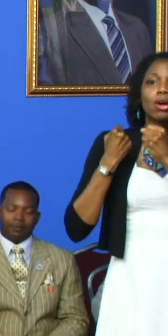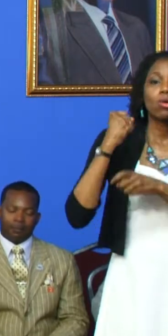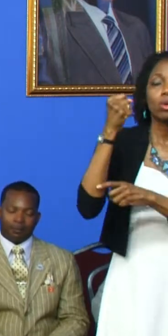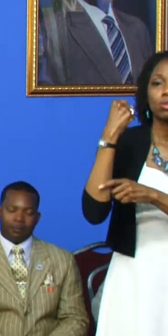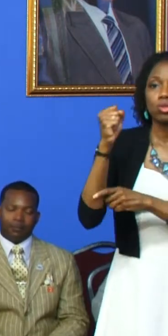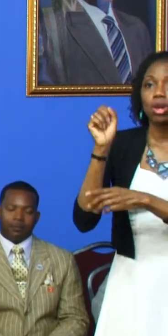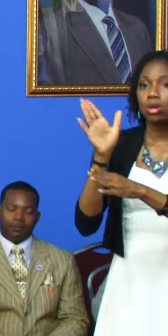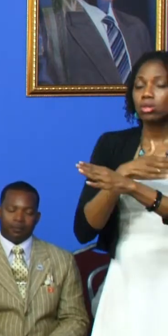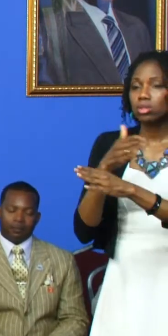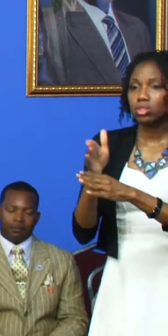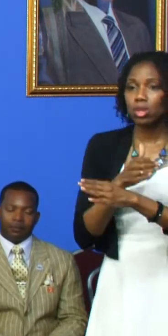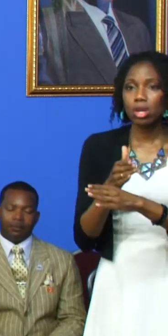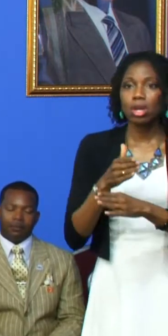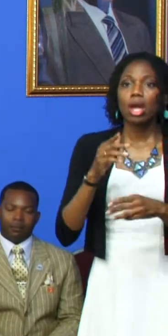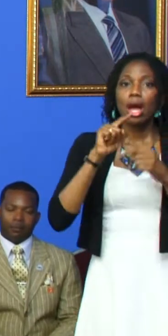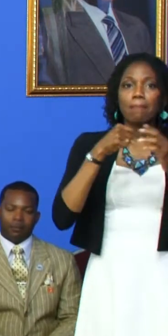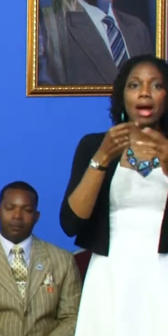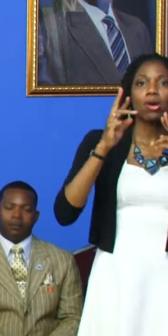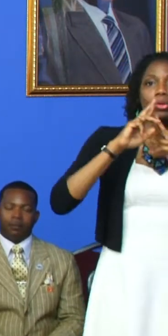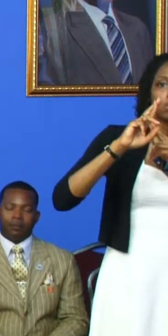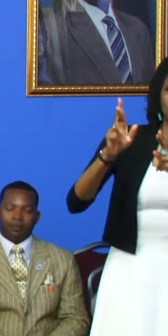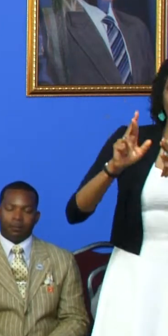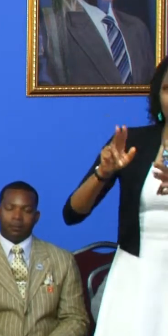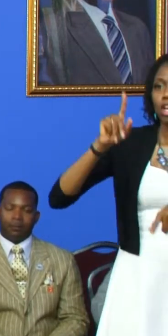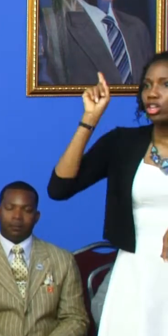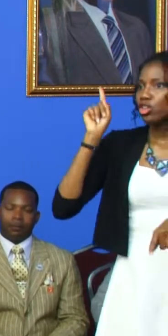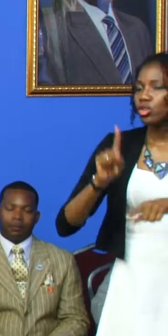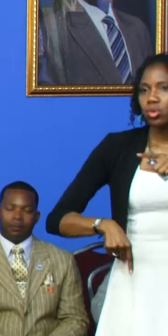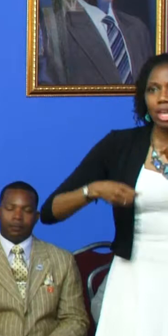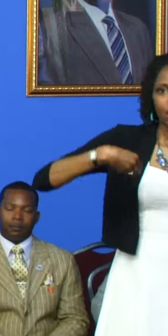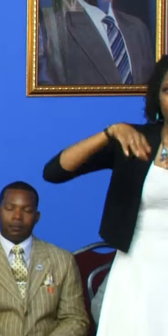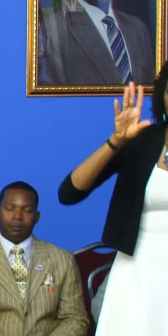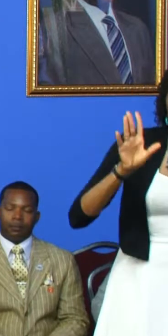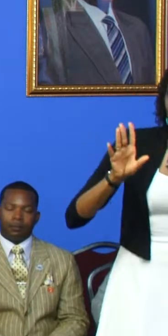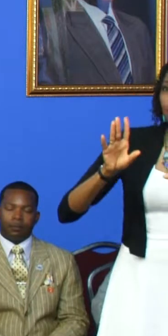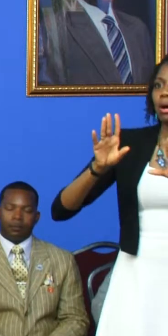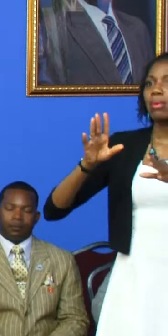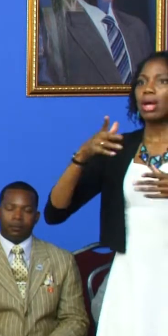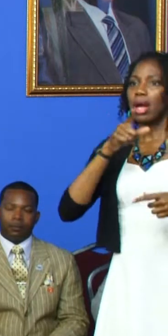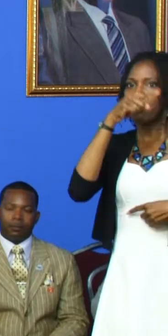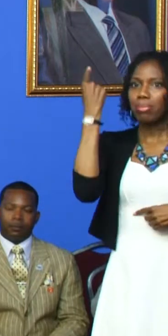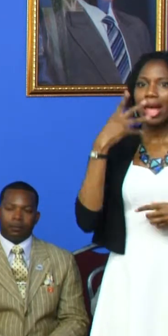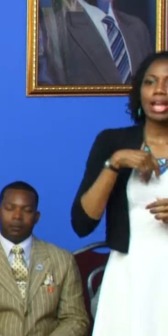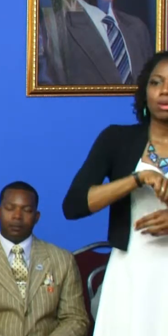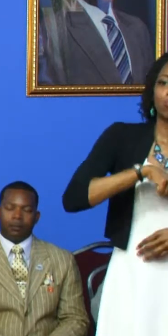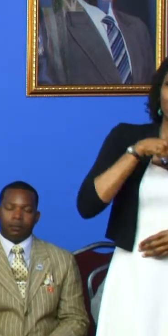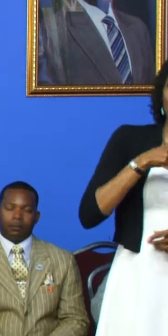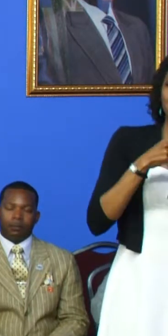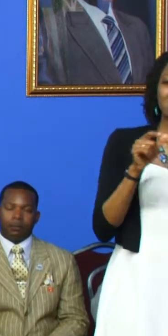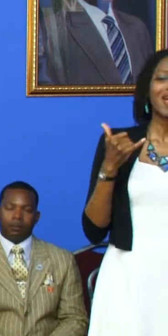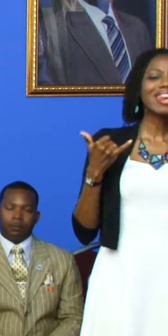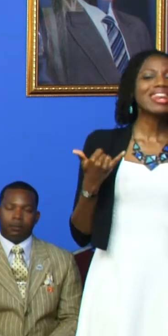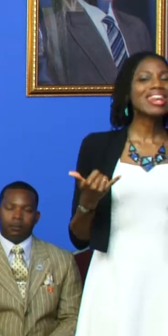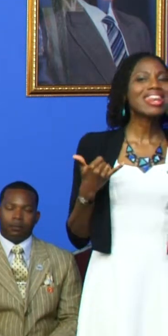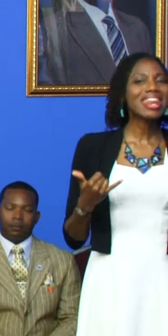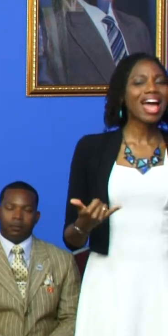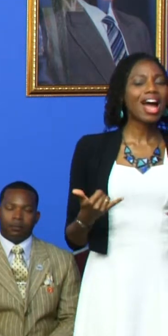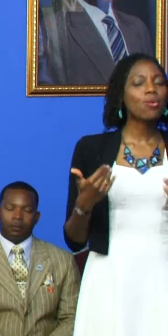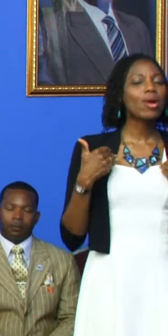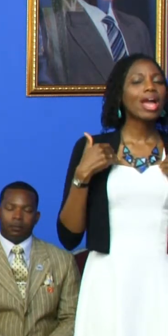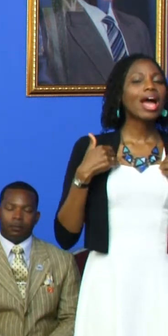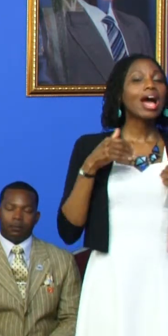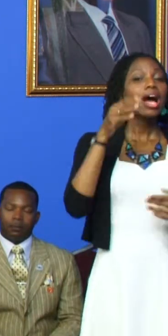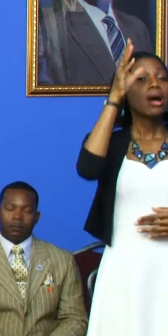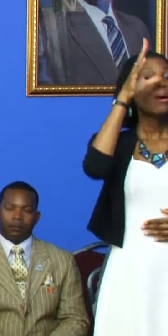Aretha was singing respect. James Brown was singing black and proud. But now the king's music